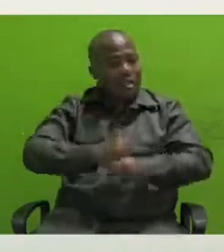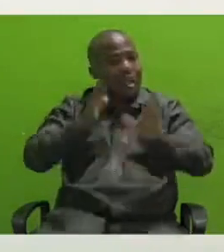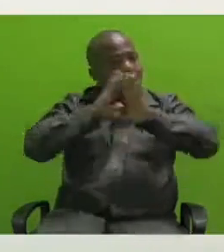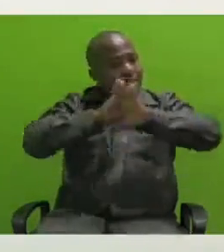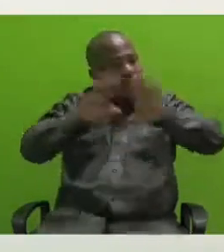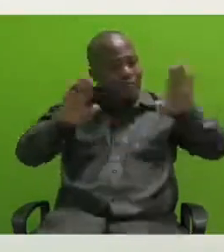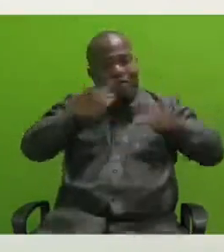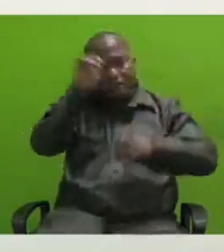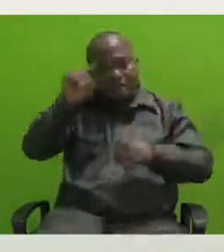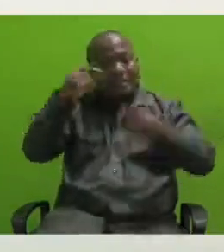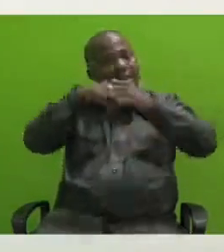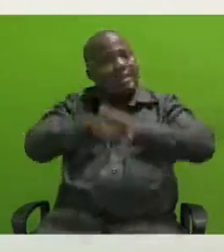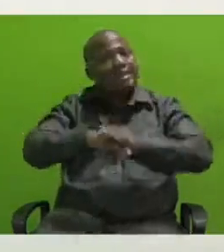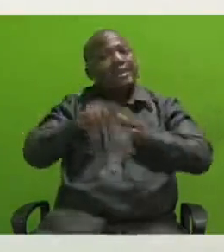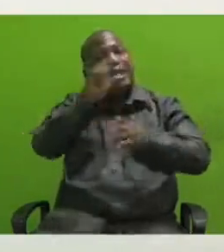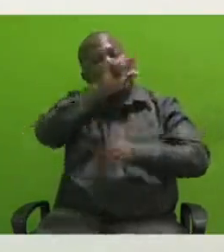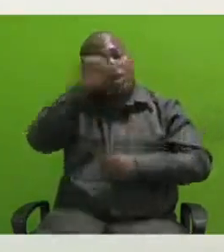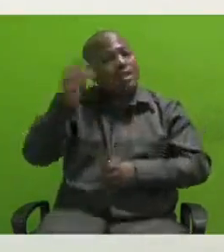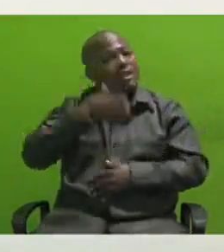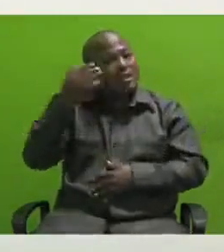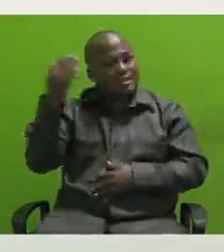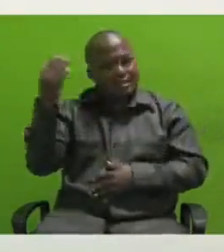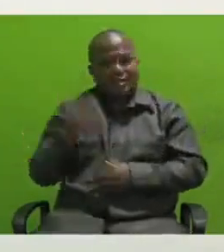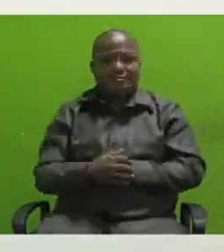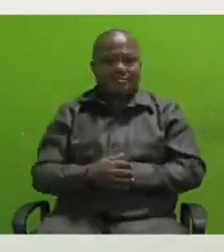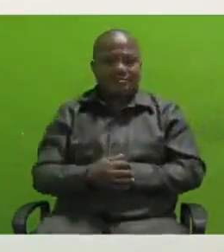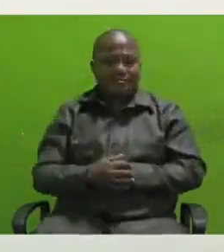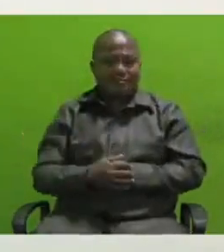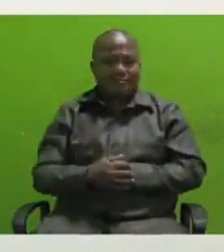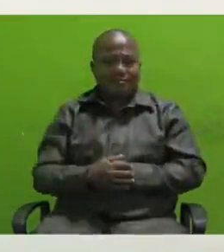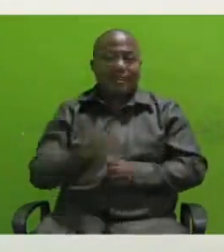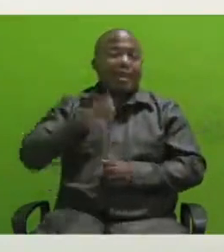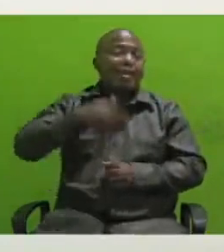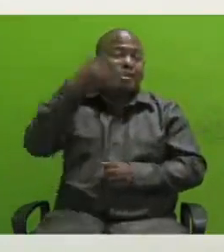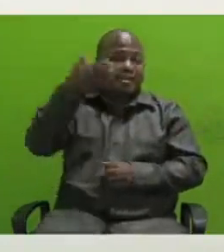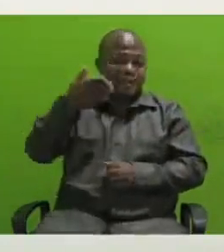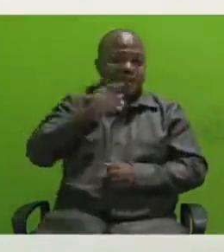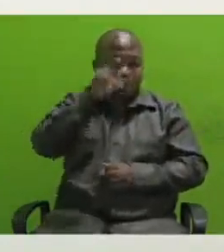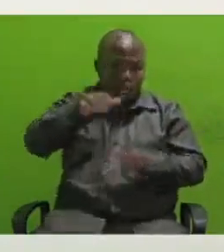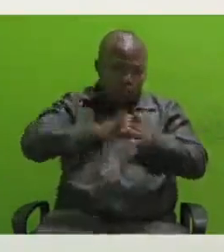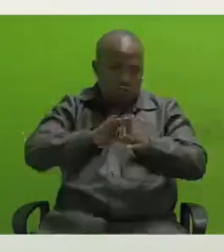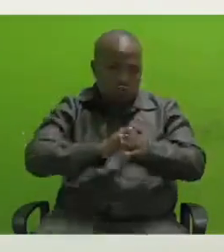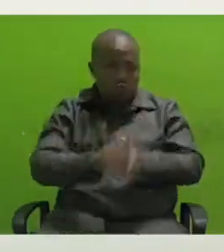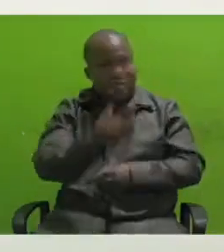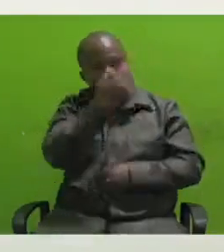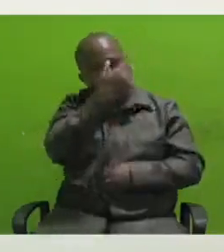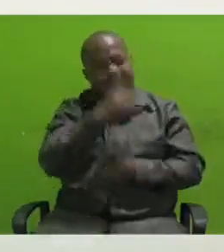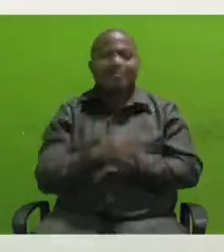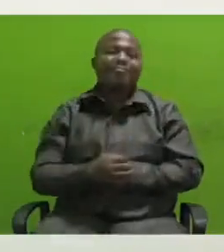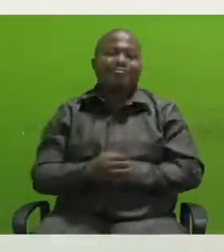a certain quadratic expression, then we can use this one,